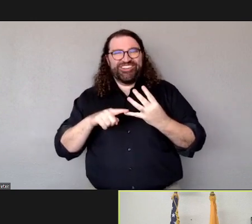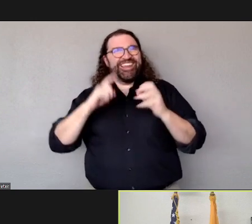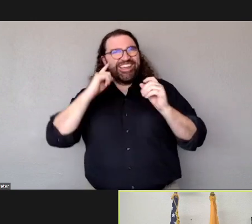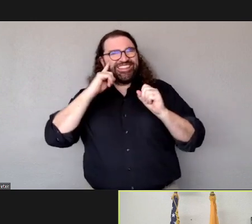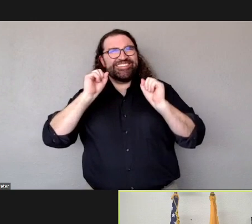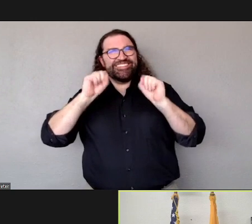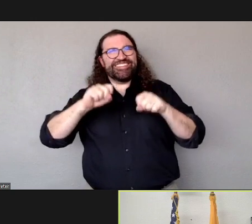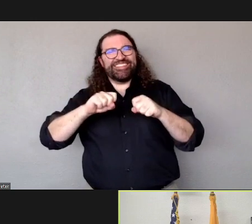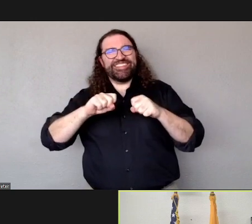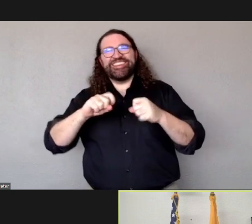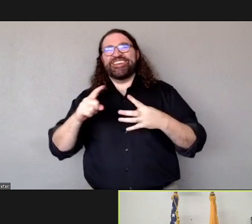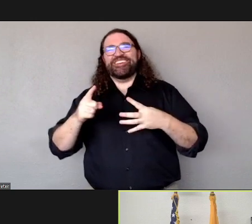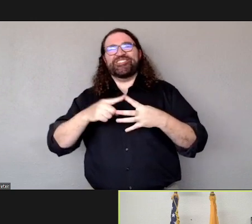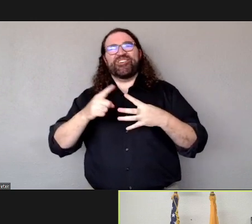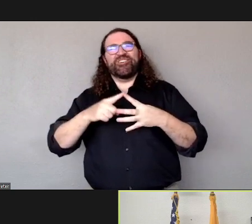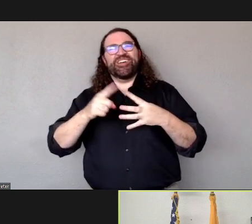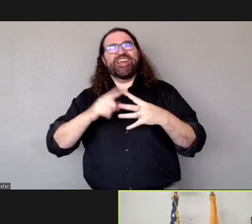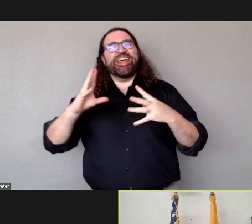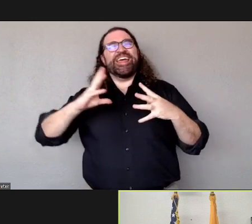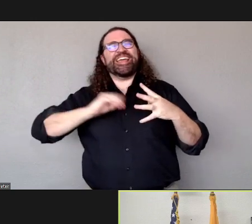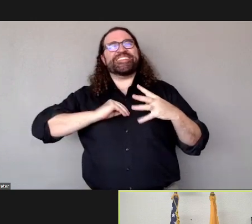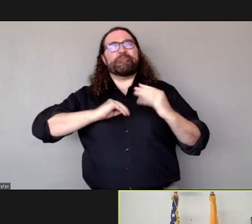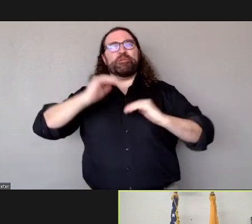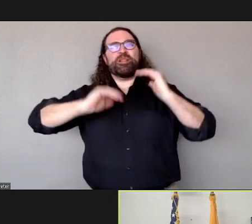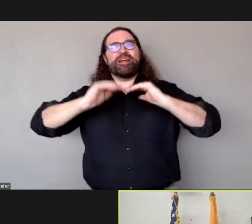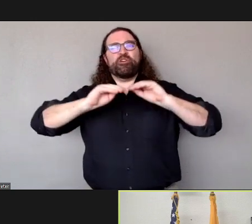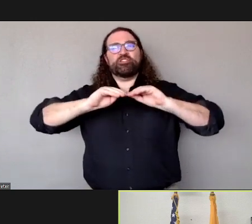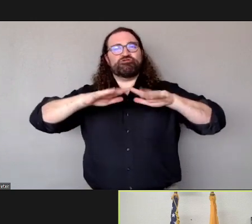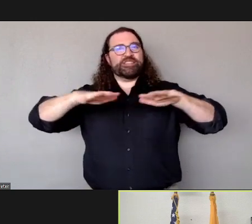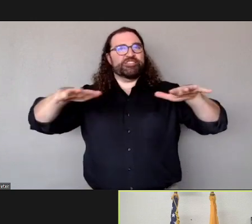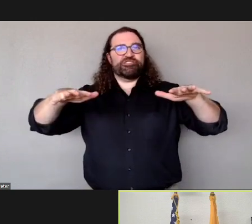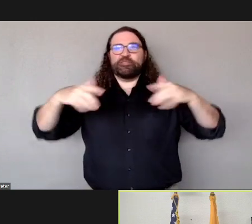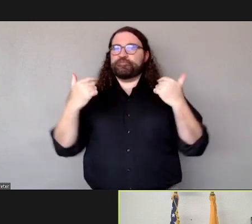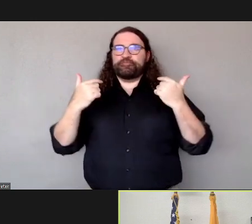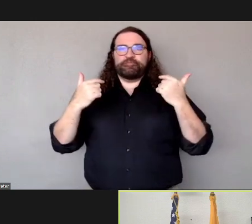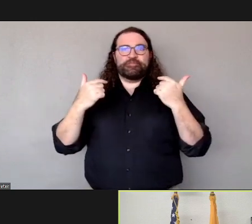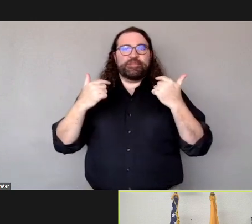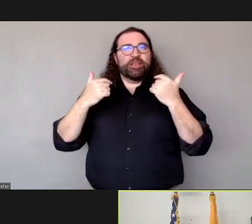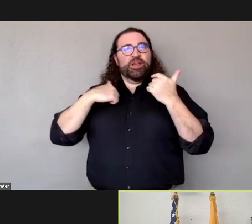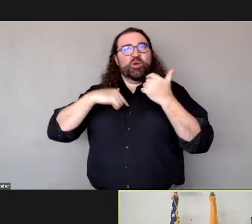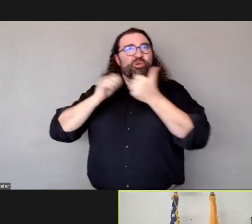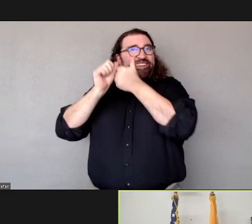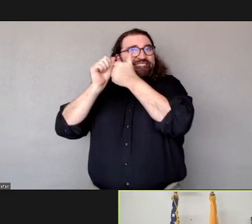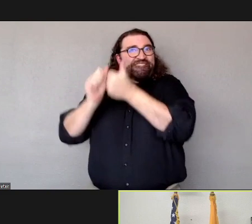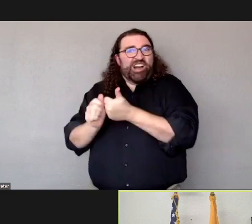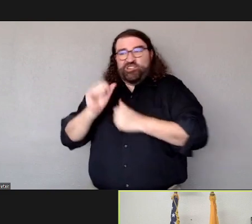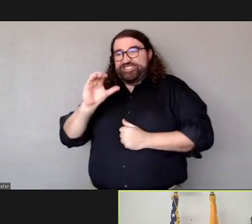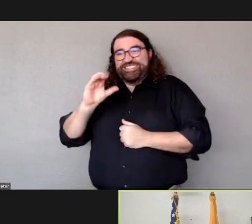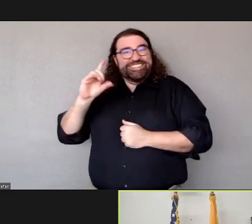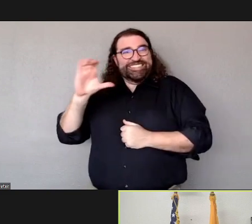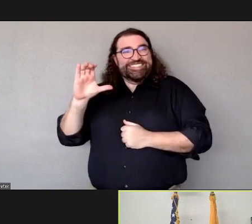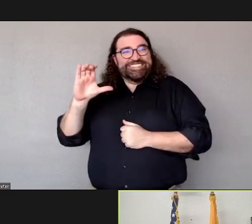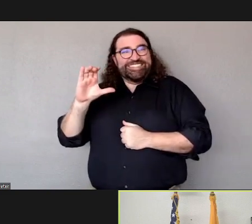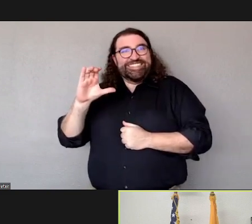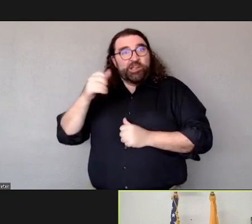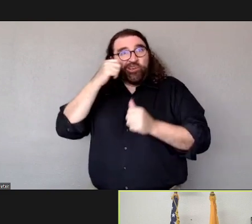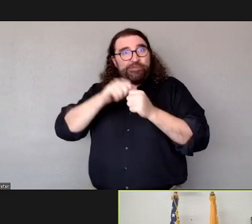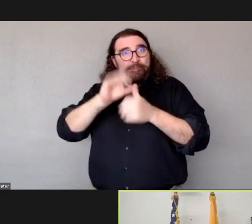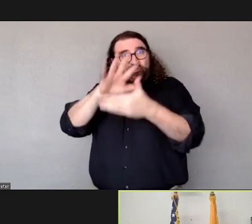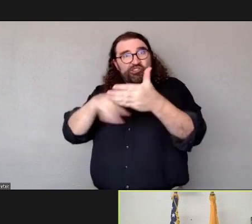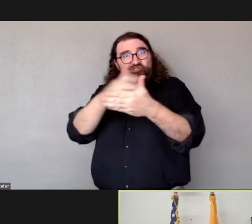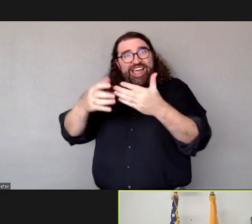as well. So the acceptable level of transmission, really, we go by that CDC red line, I think which is